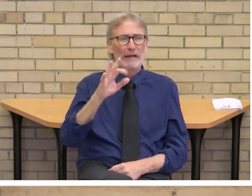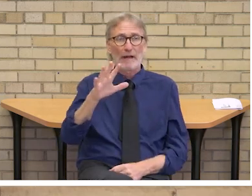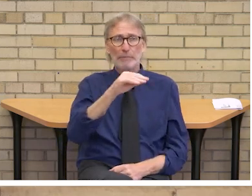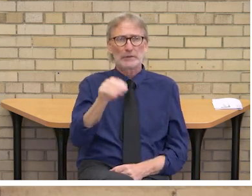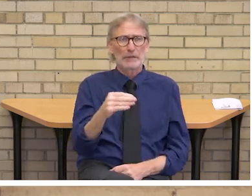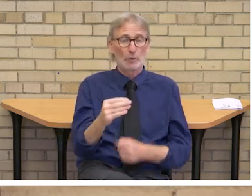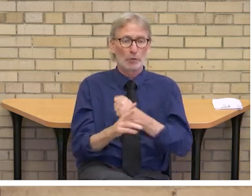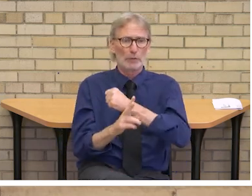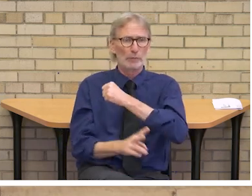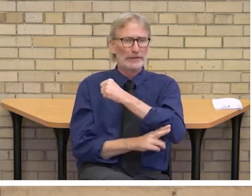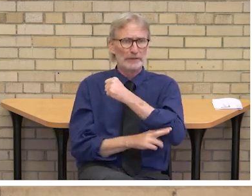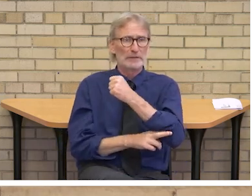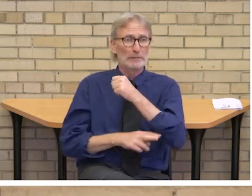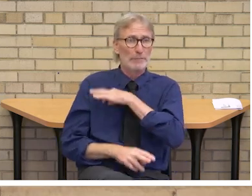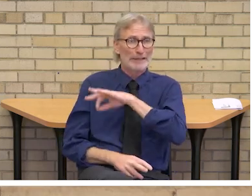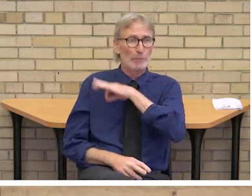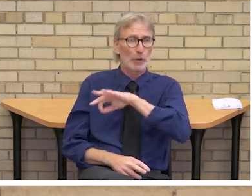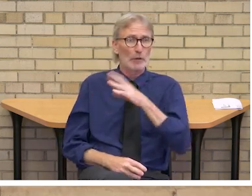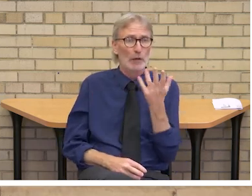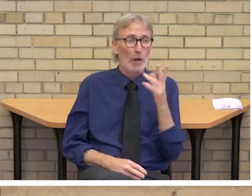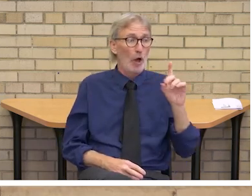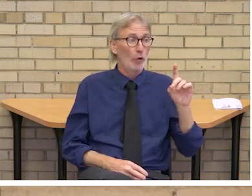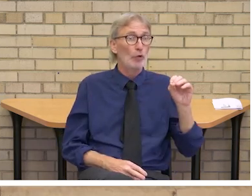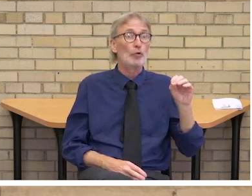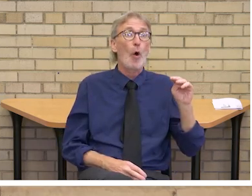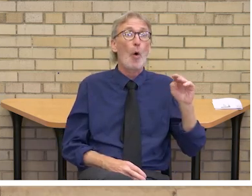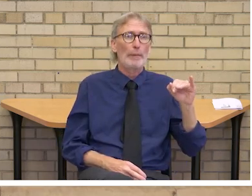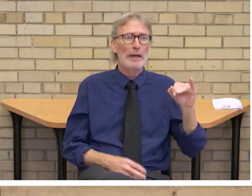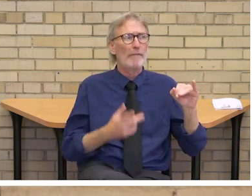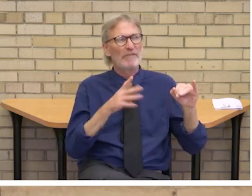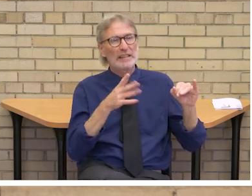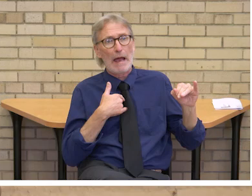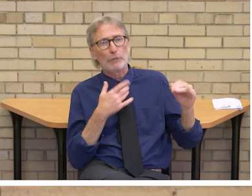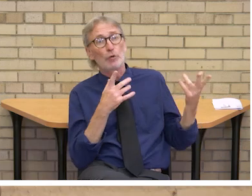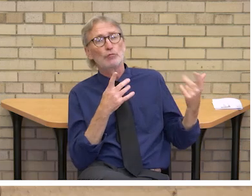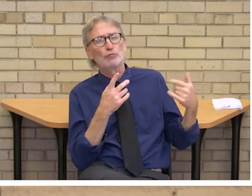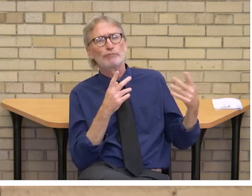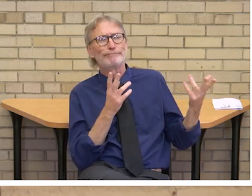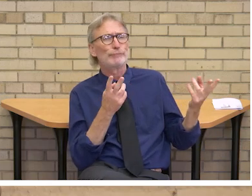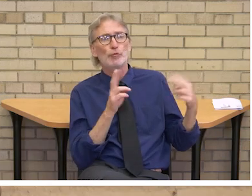city's bridges. The DOMI does have a traffic department,